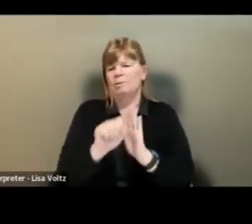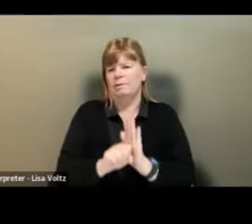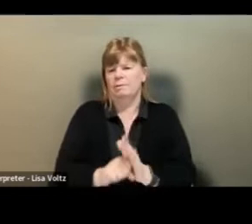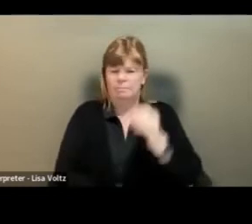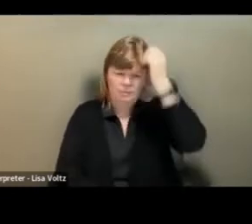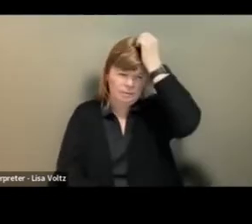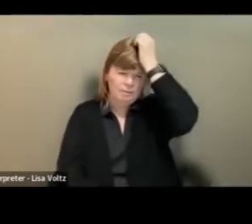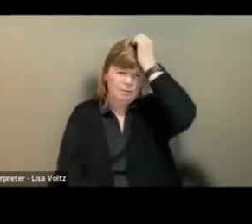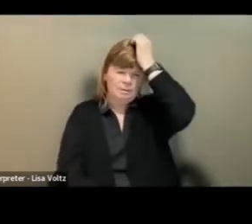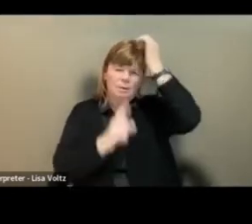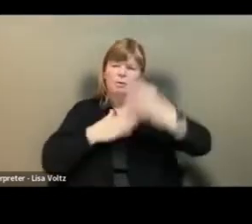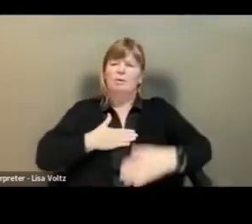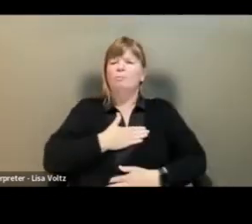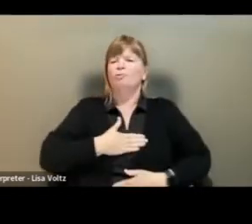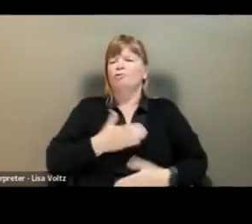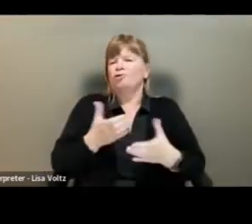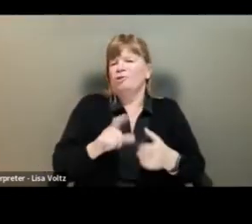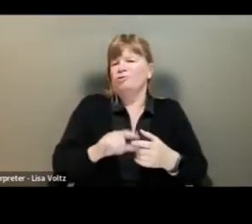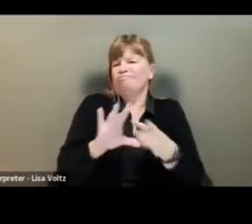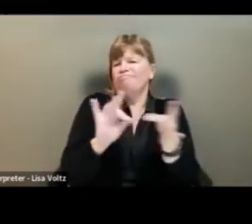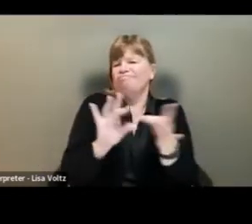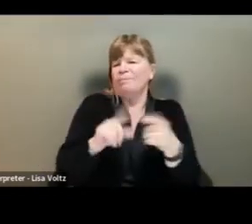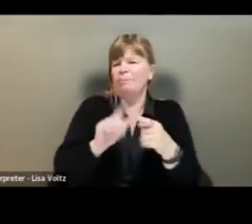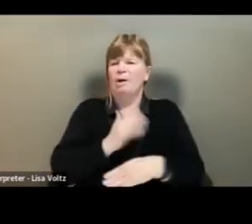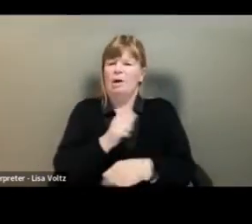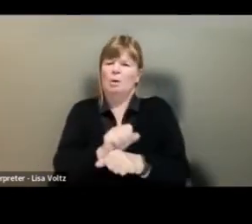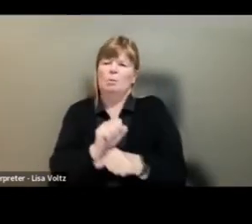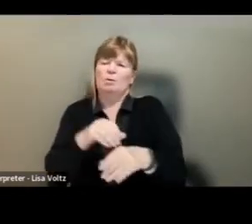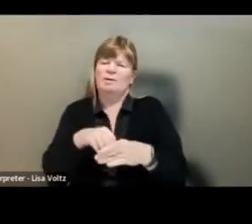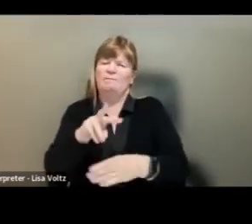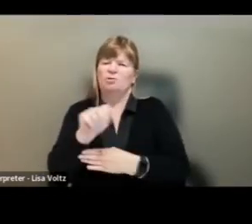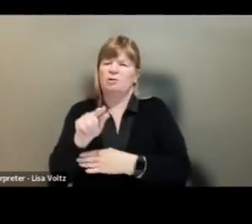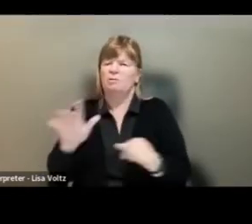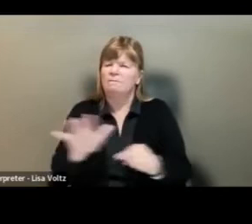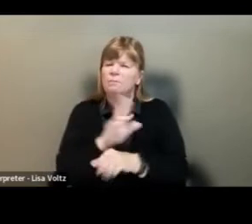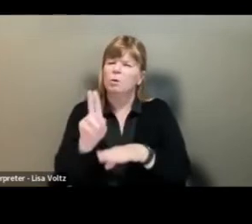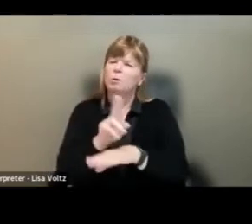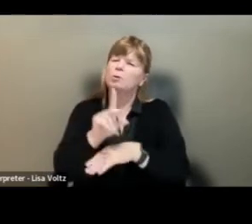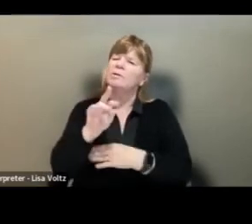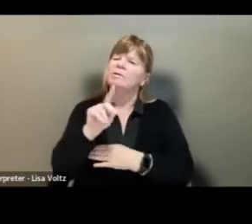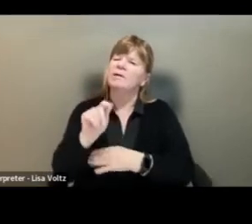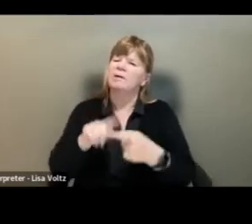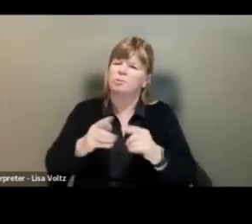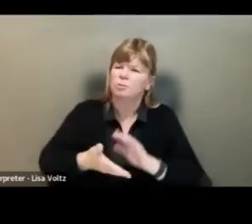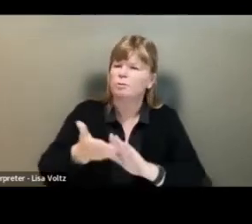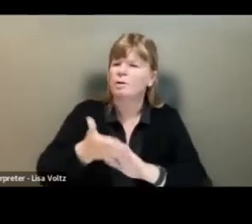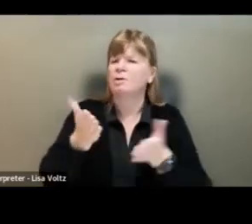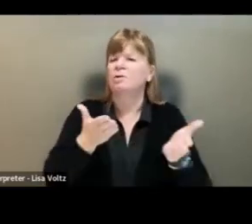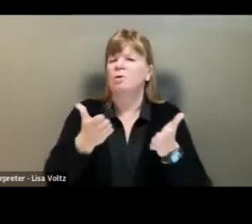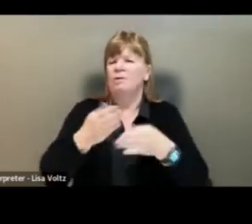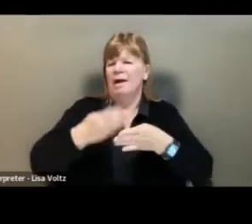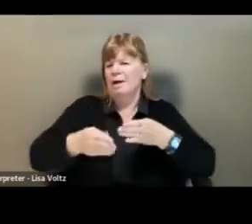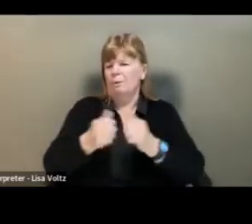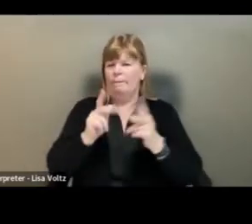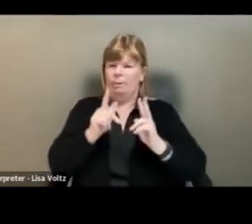I really appreciate the opportunity to tell you a little bit about the work we're doing in Virginia to fully utilize data to drive services and outcomes for individuals